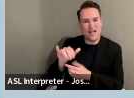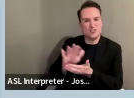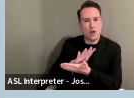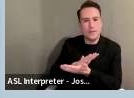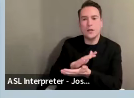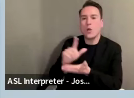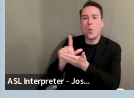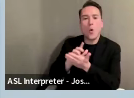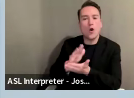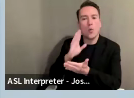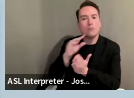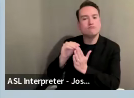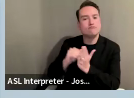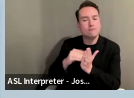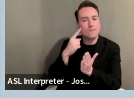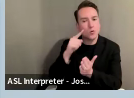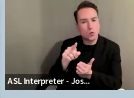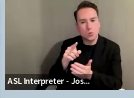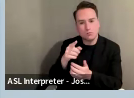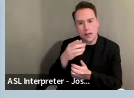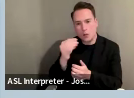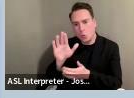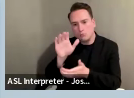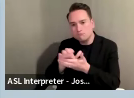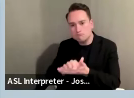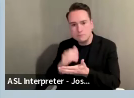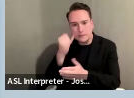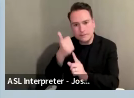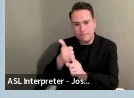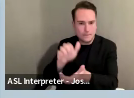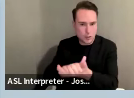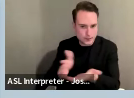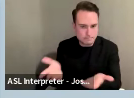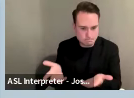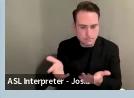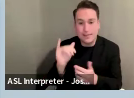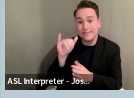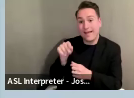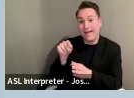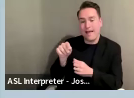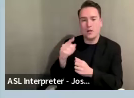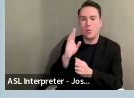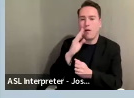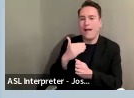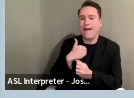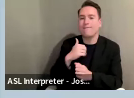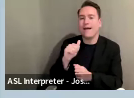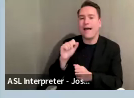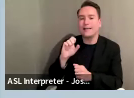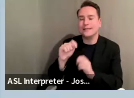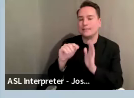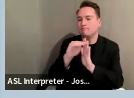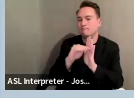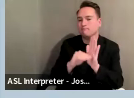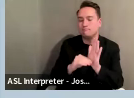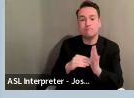your spouse if you're married, and it's just a structure that will contain some of your assets. So for instance, when we have a client